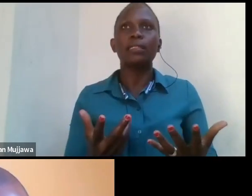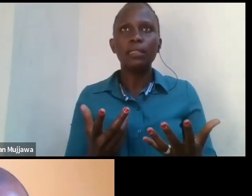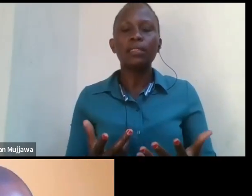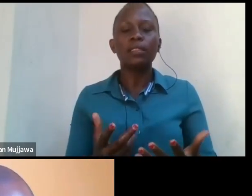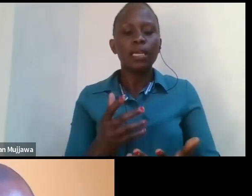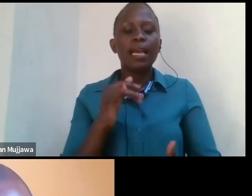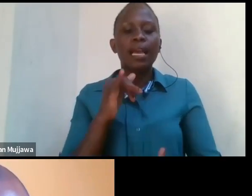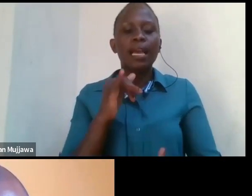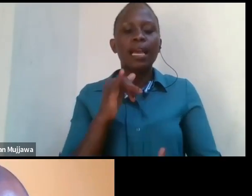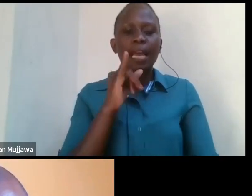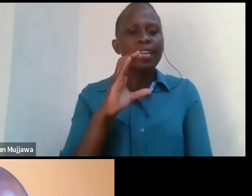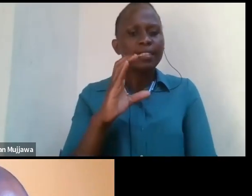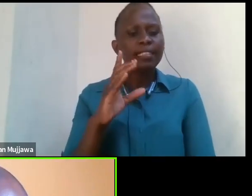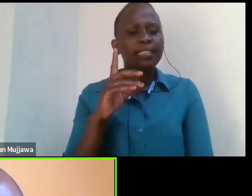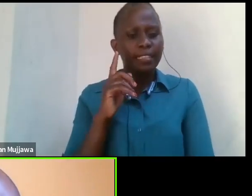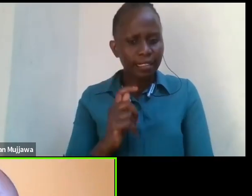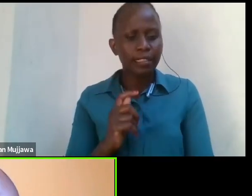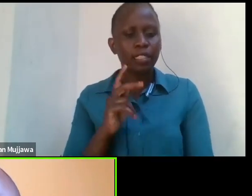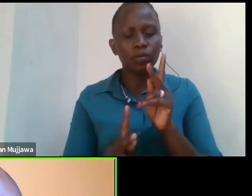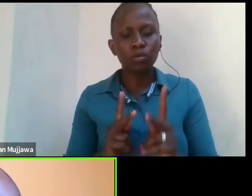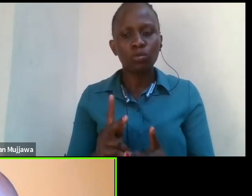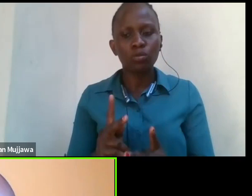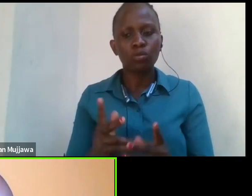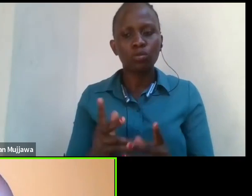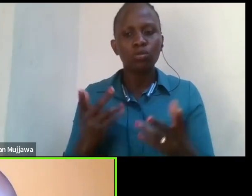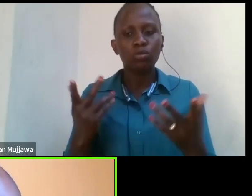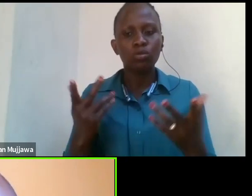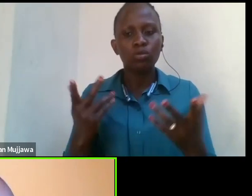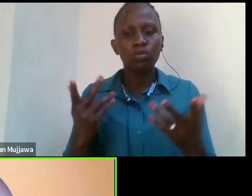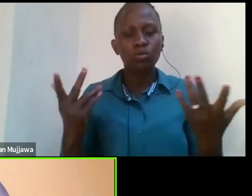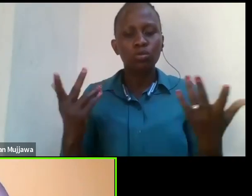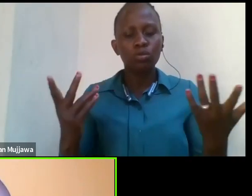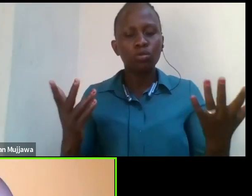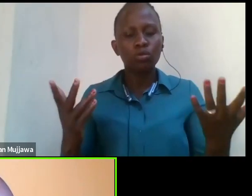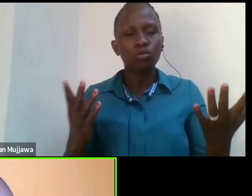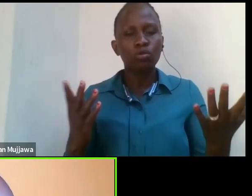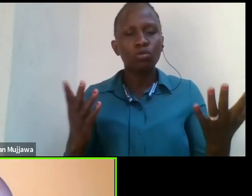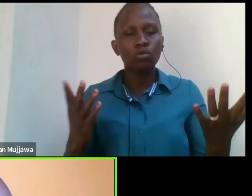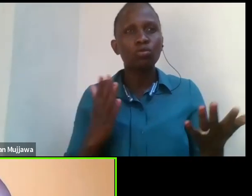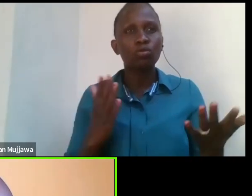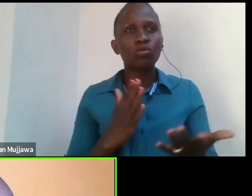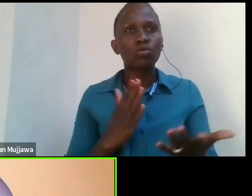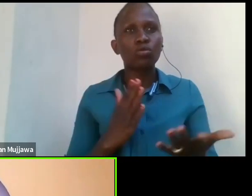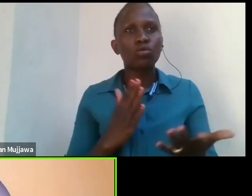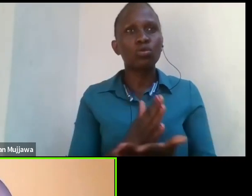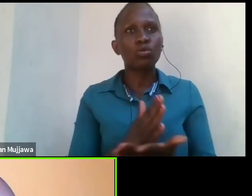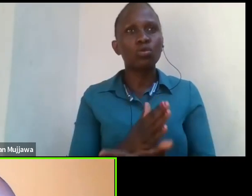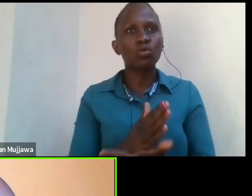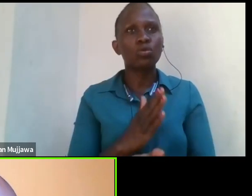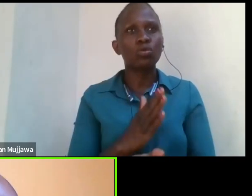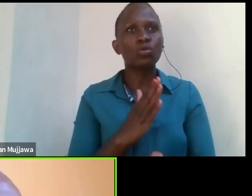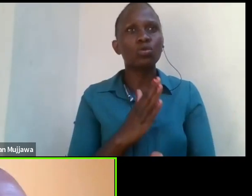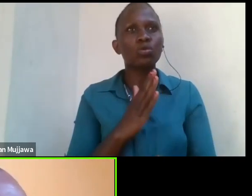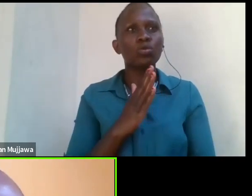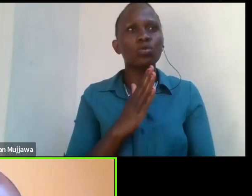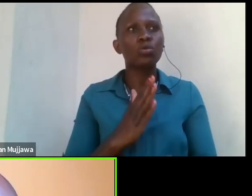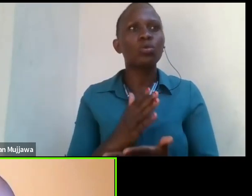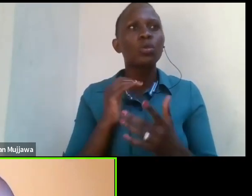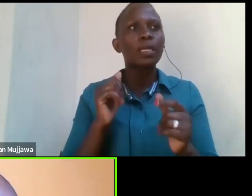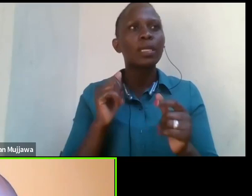ones actually fall into. Yes, so basically, I think just to begin with what